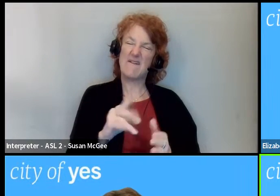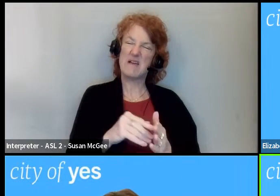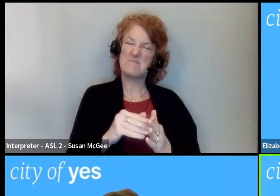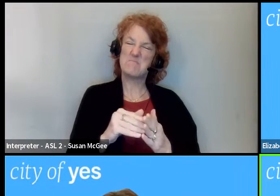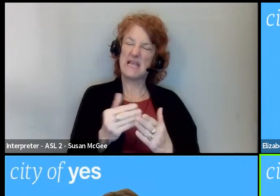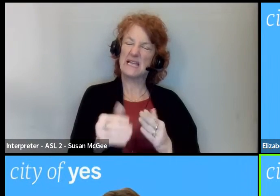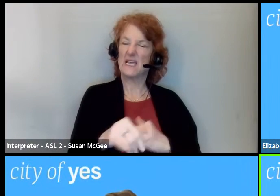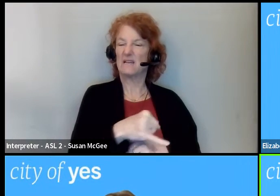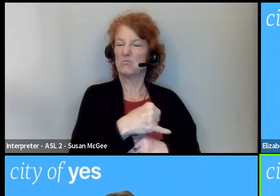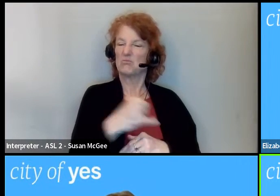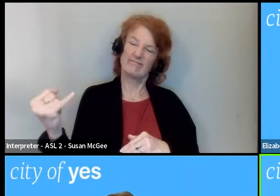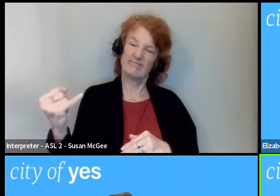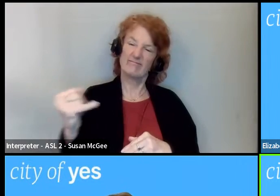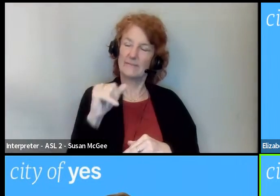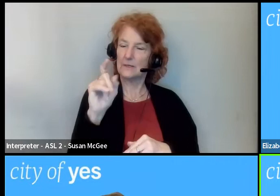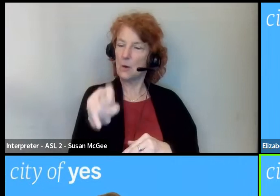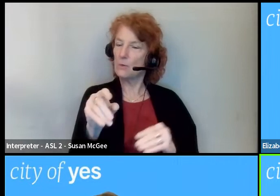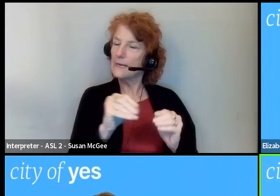don't need any more.